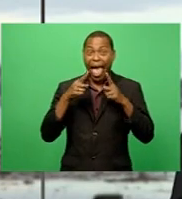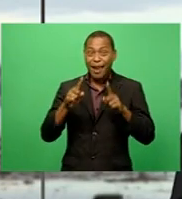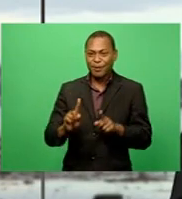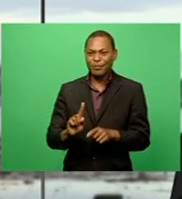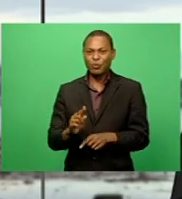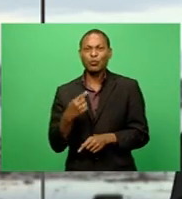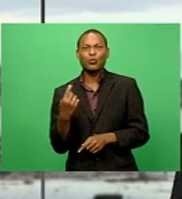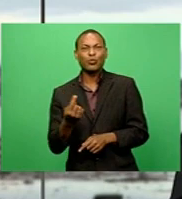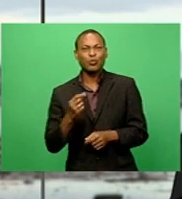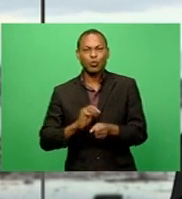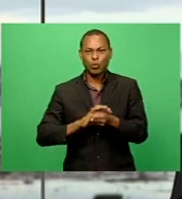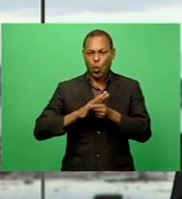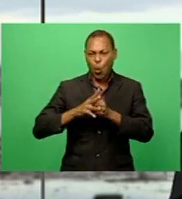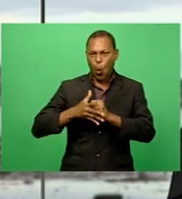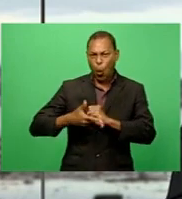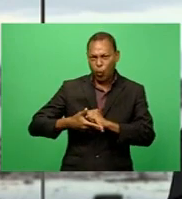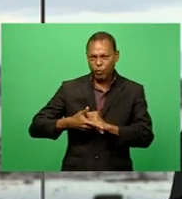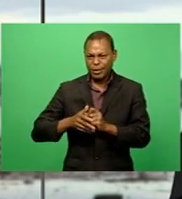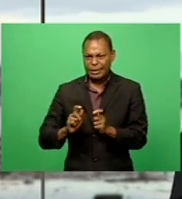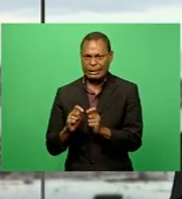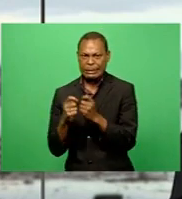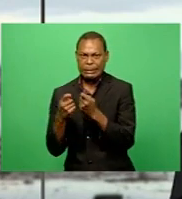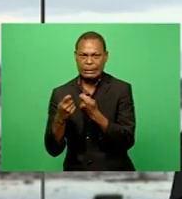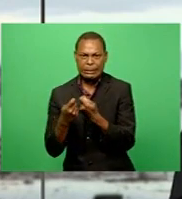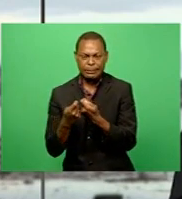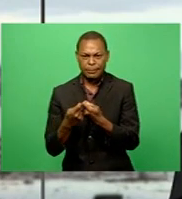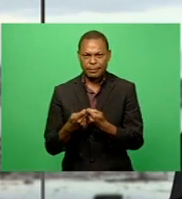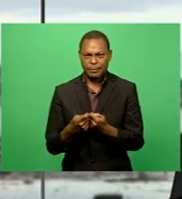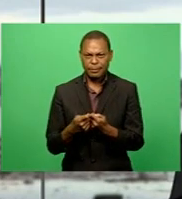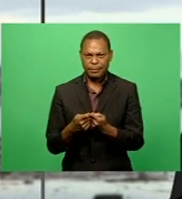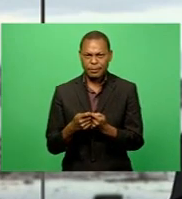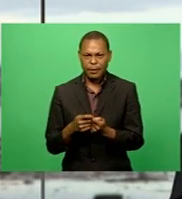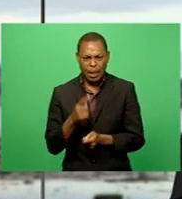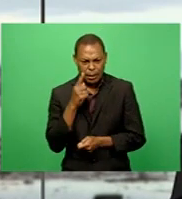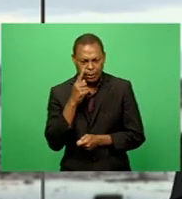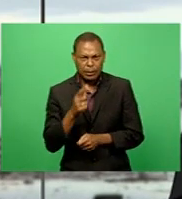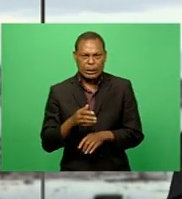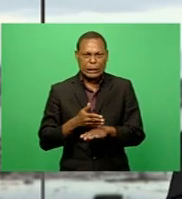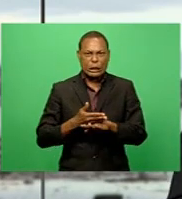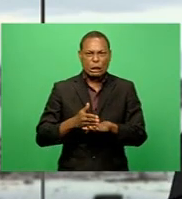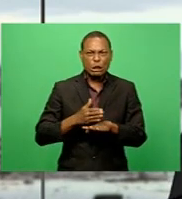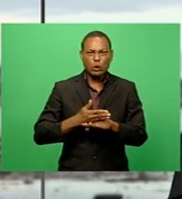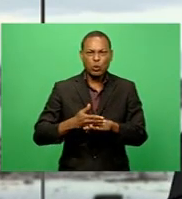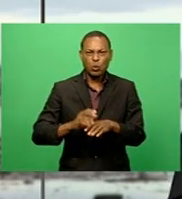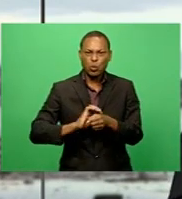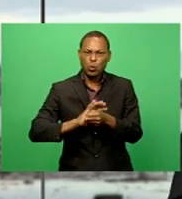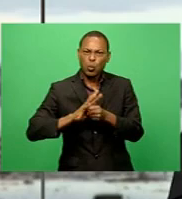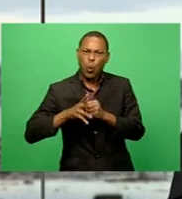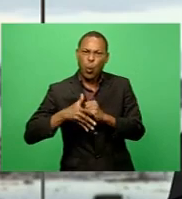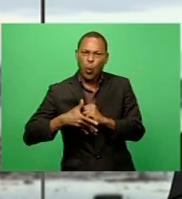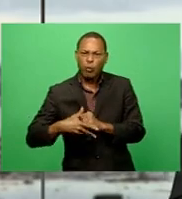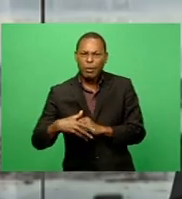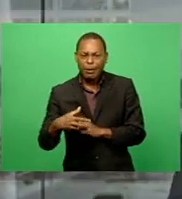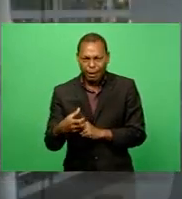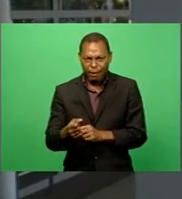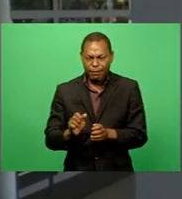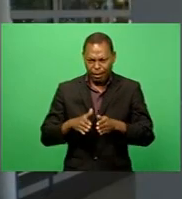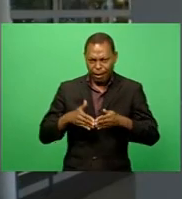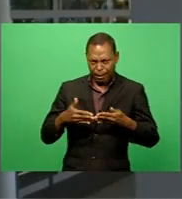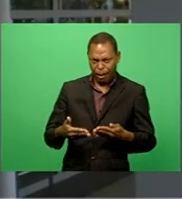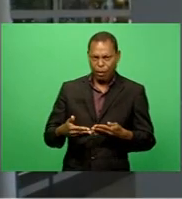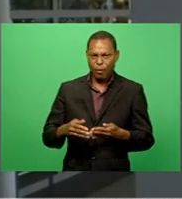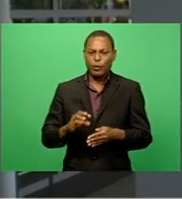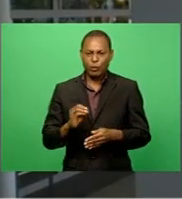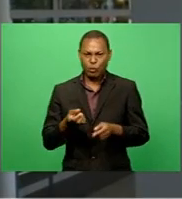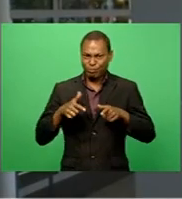COVID-19 Risk Mitigation Task Force. With a new variant of coronavirus in the United Kingdom, a number of nations have started imposing travel bans.